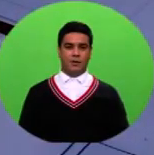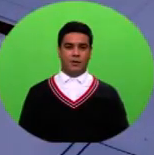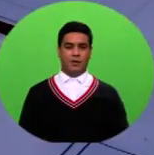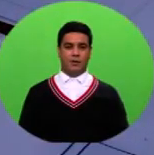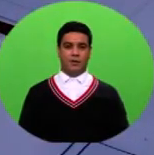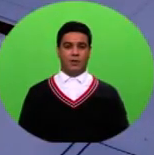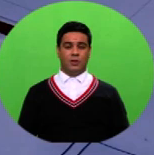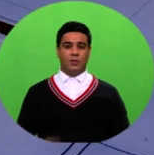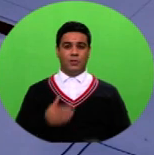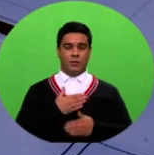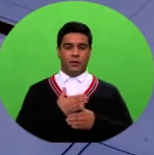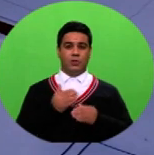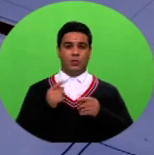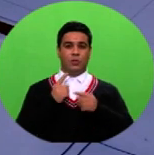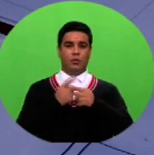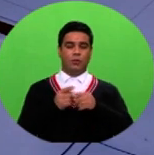biz qo'shimcha qutucha uchun